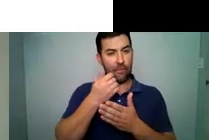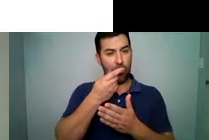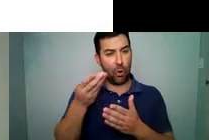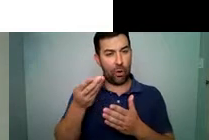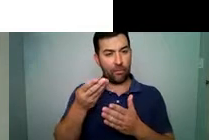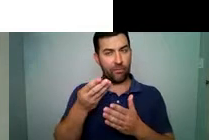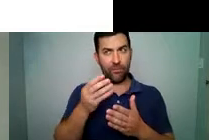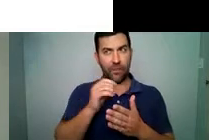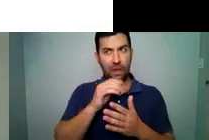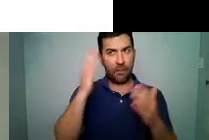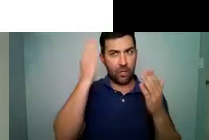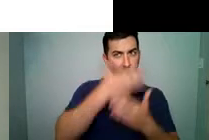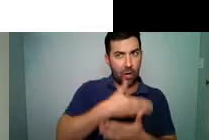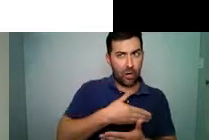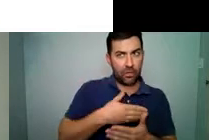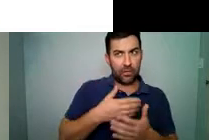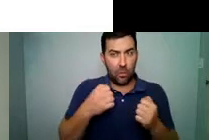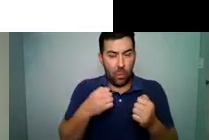be so dark and,